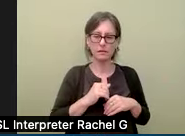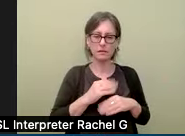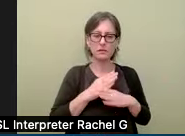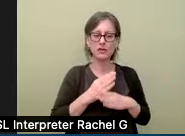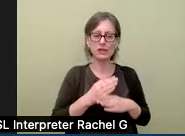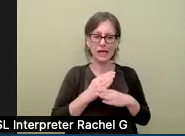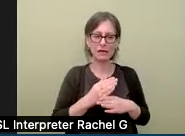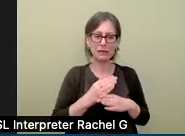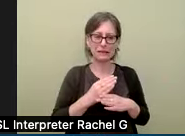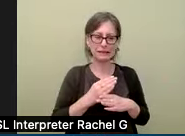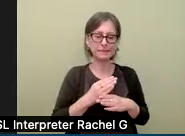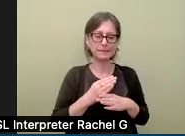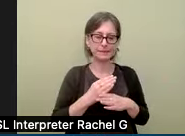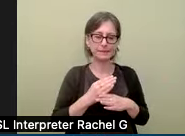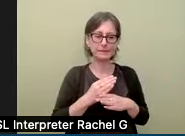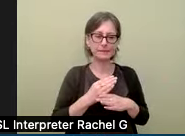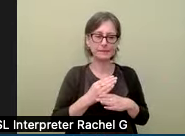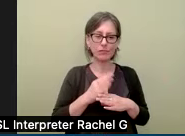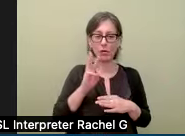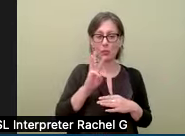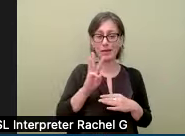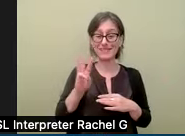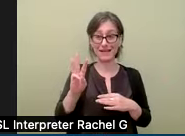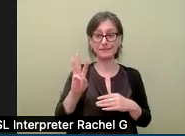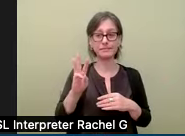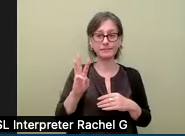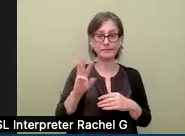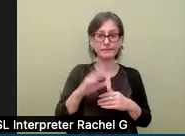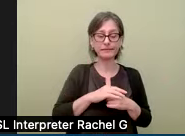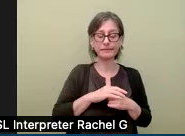shared on the website, and